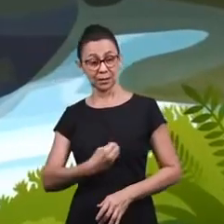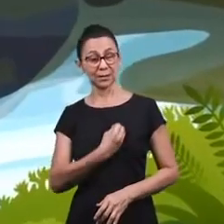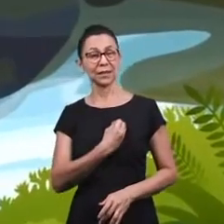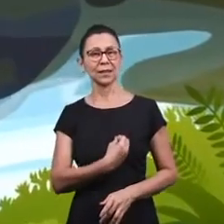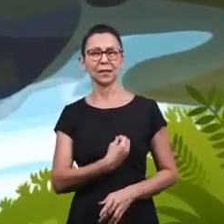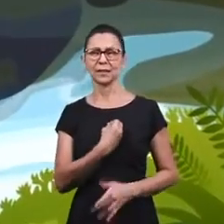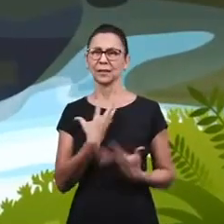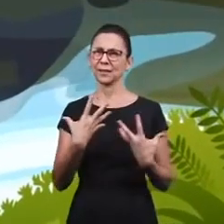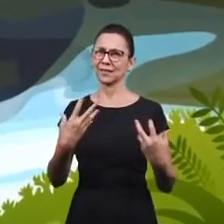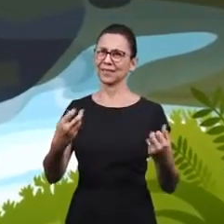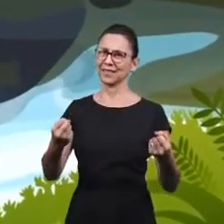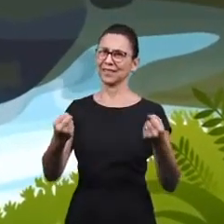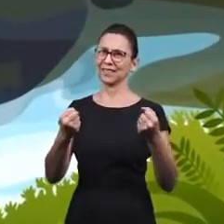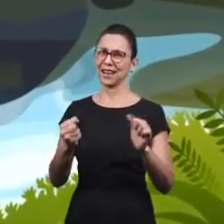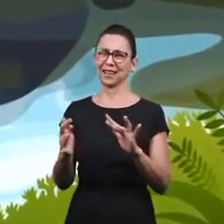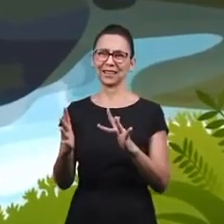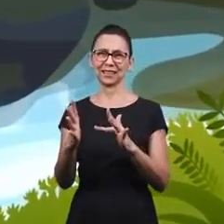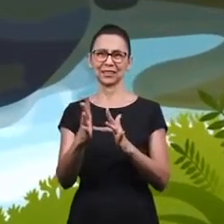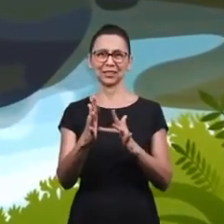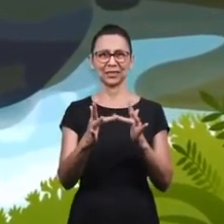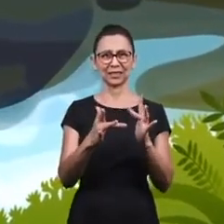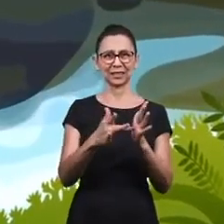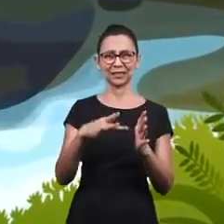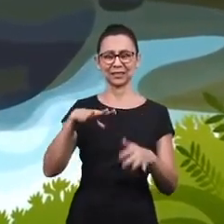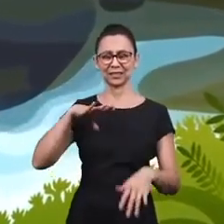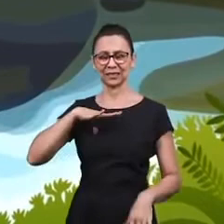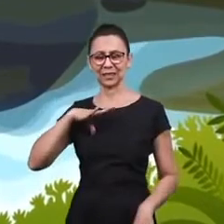Dive in these waters of salvation.